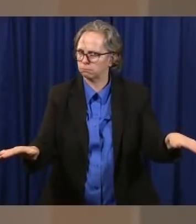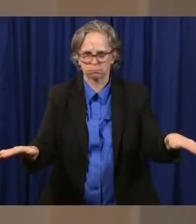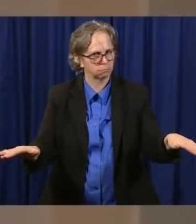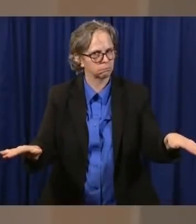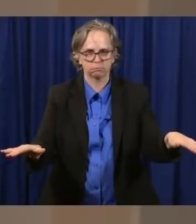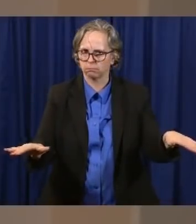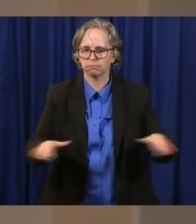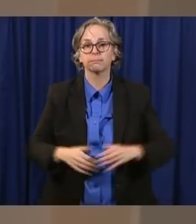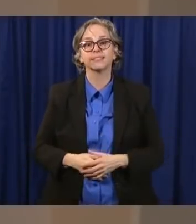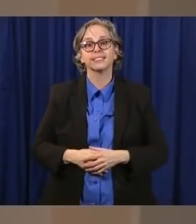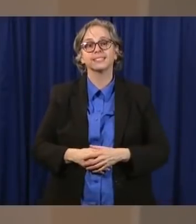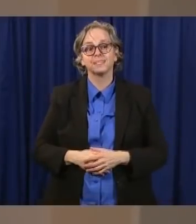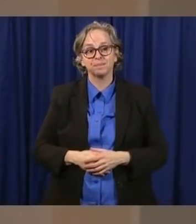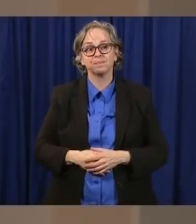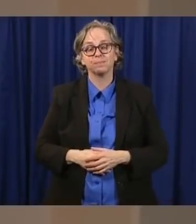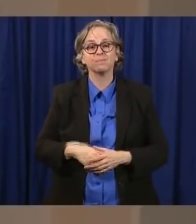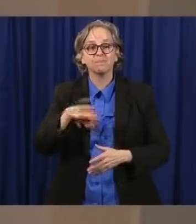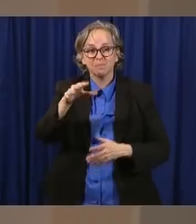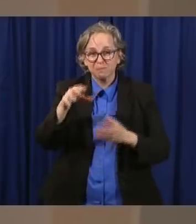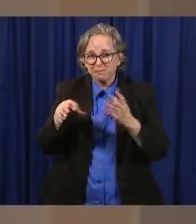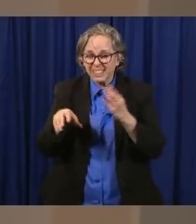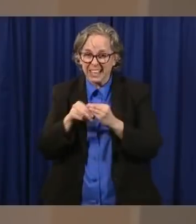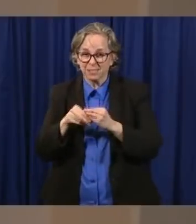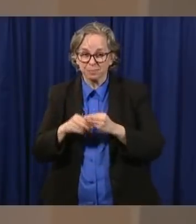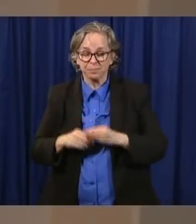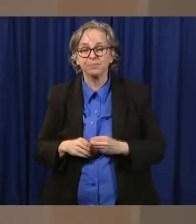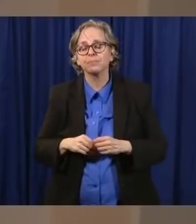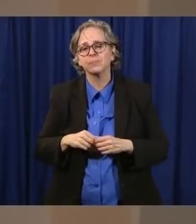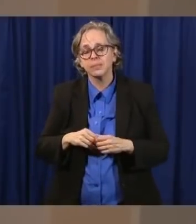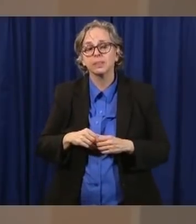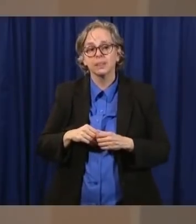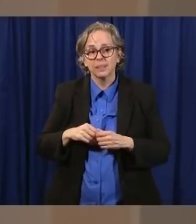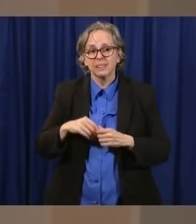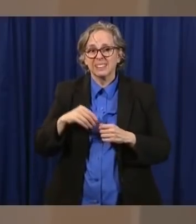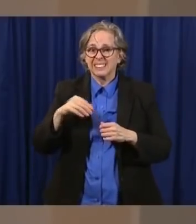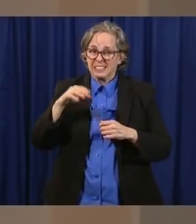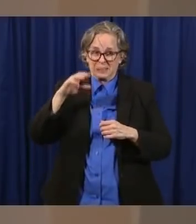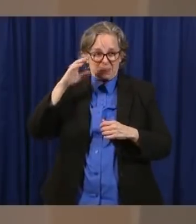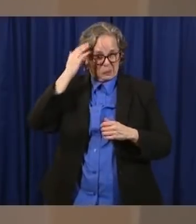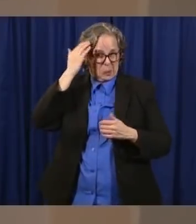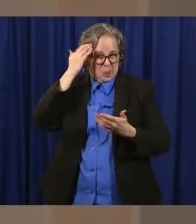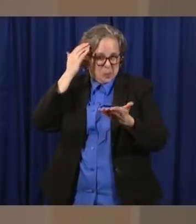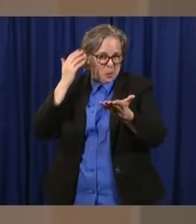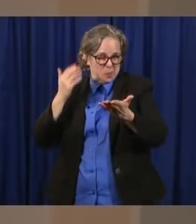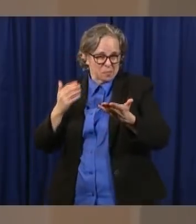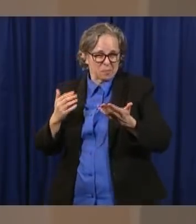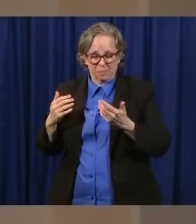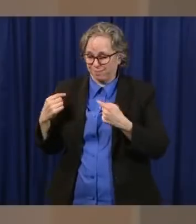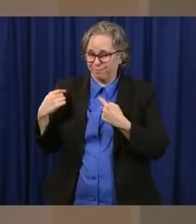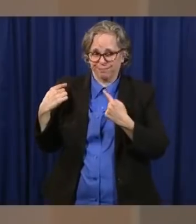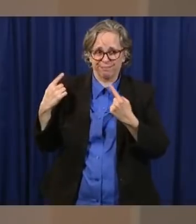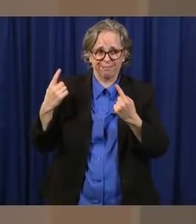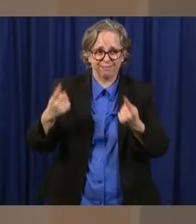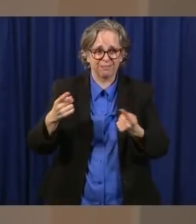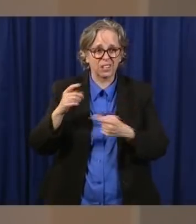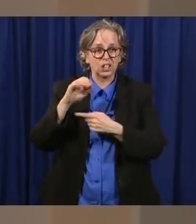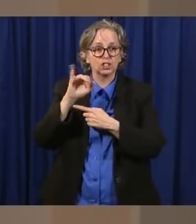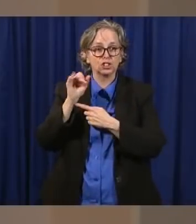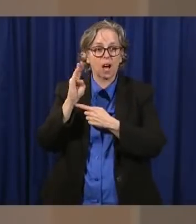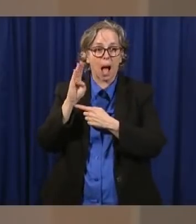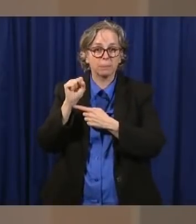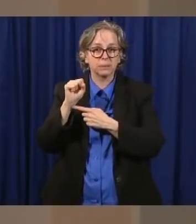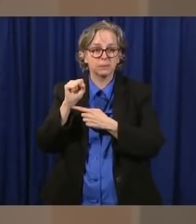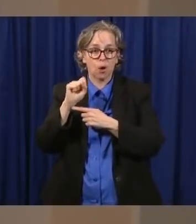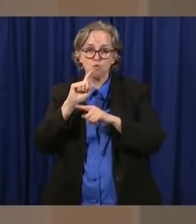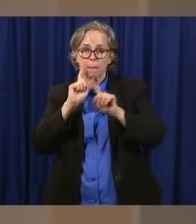Additionally, I know that the country was taken by the jobs report this morning. 6.6 million